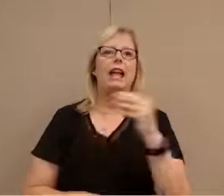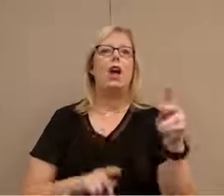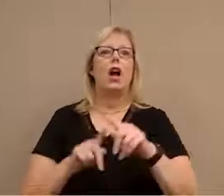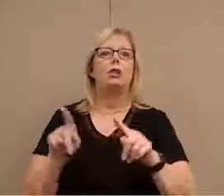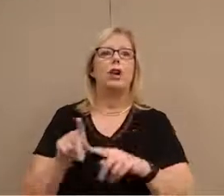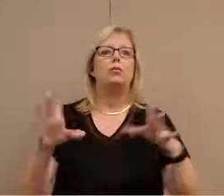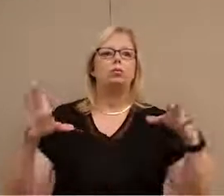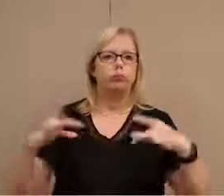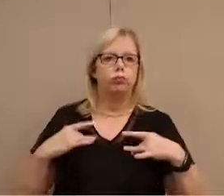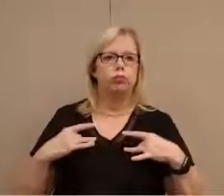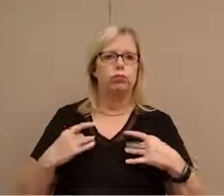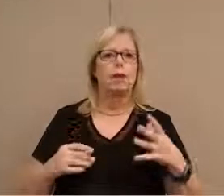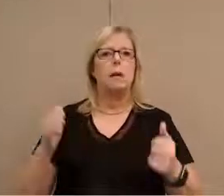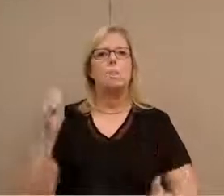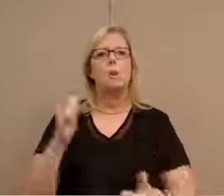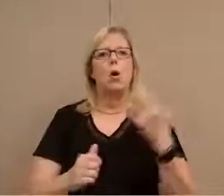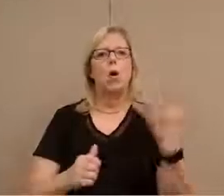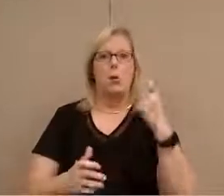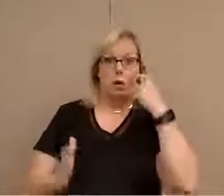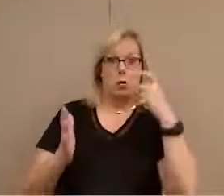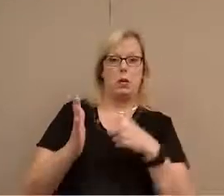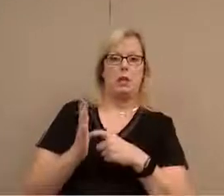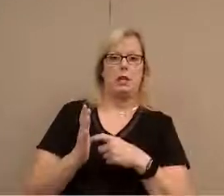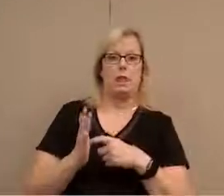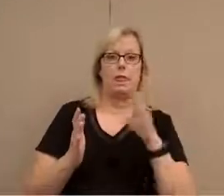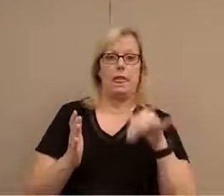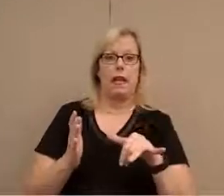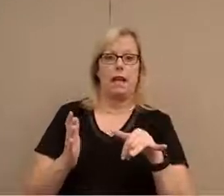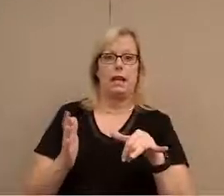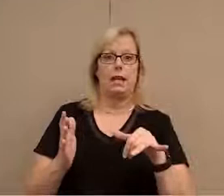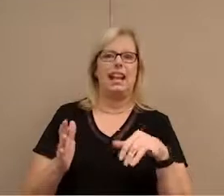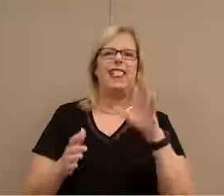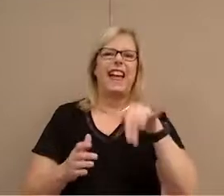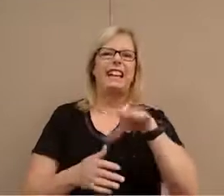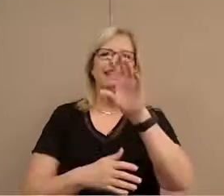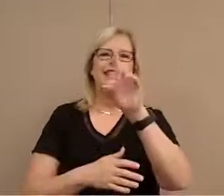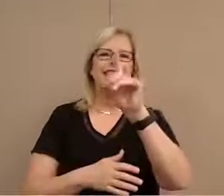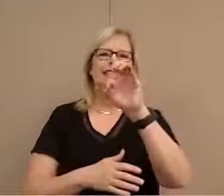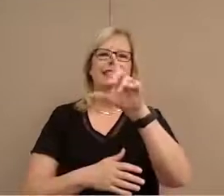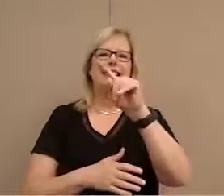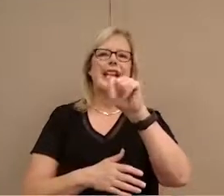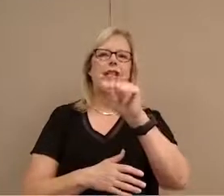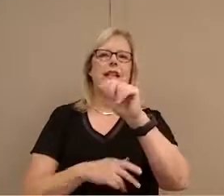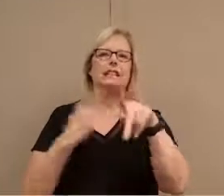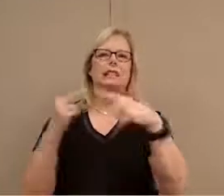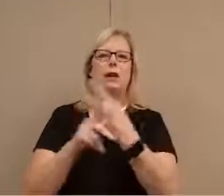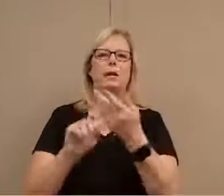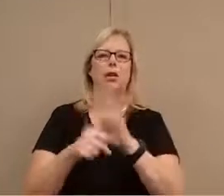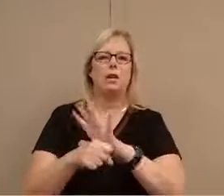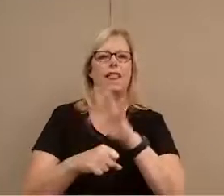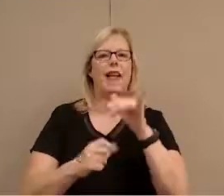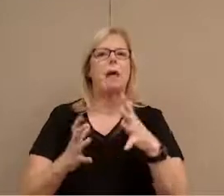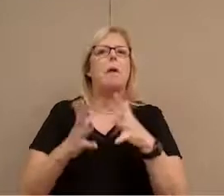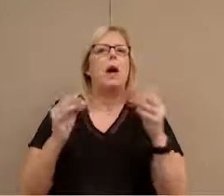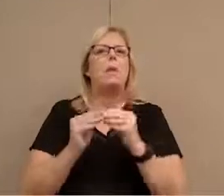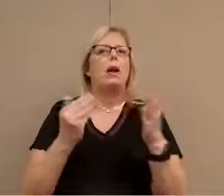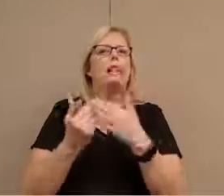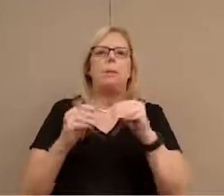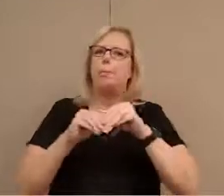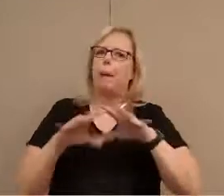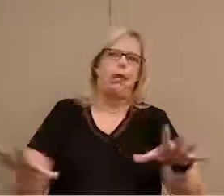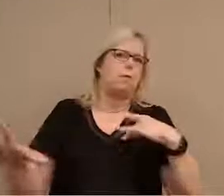And predominantly what we're seeing now is the Delta variant, which is much, much more